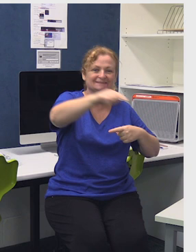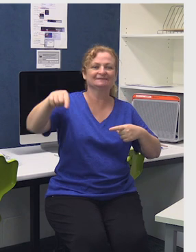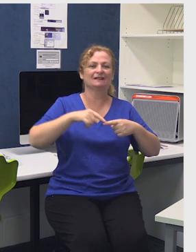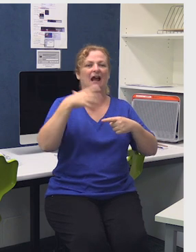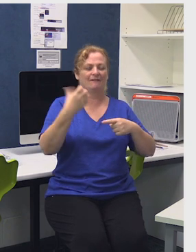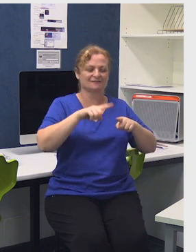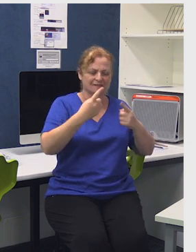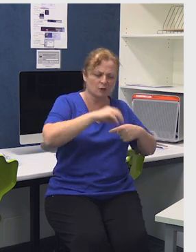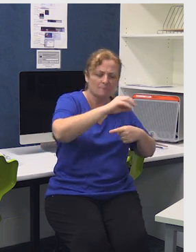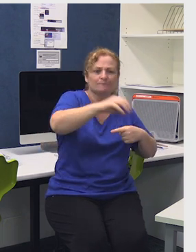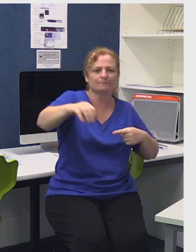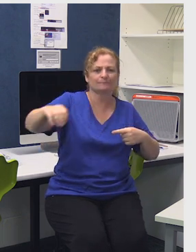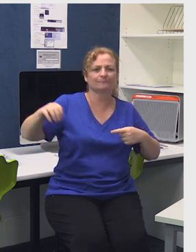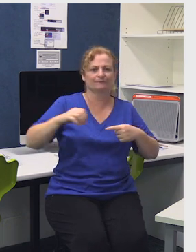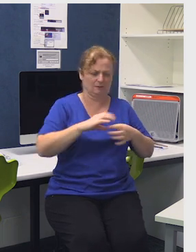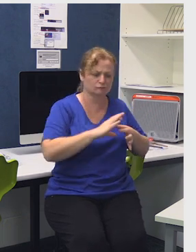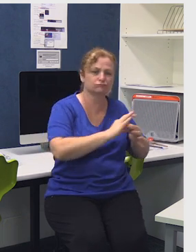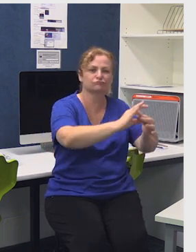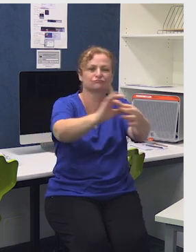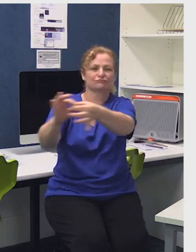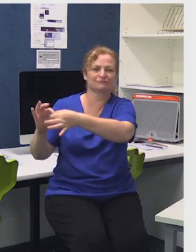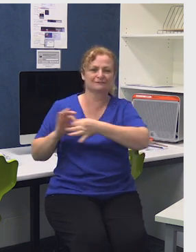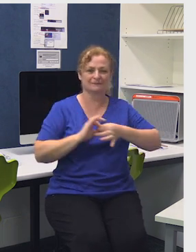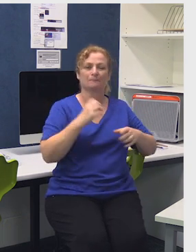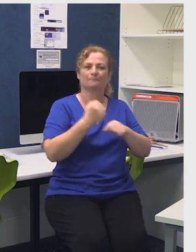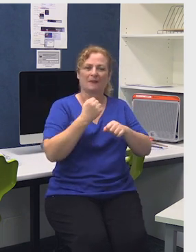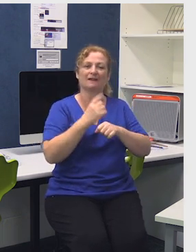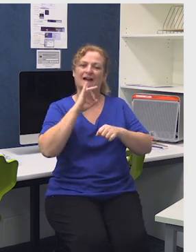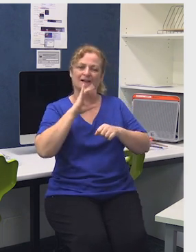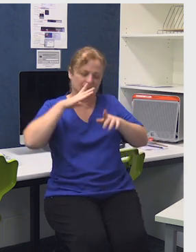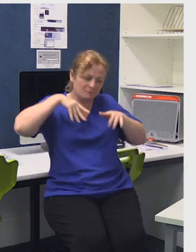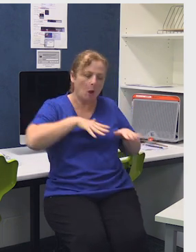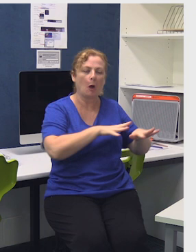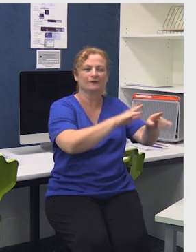components that are connected to allow the flow of electricity.